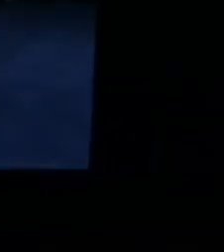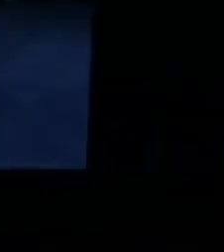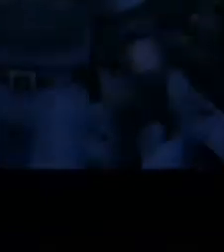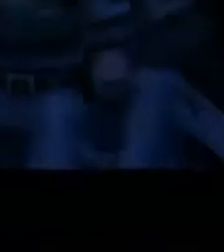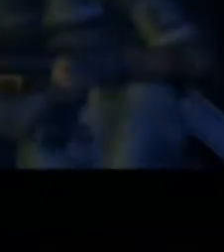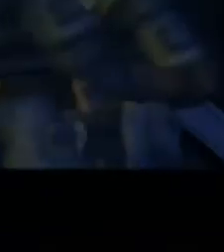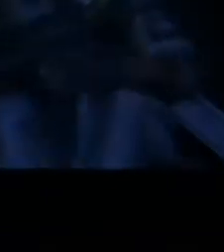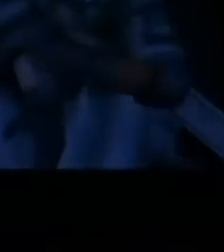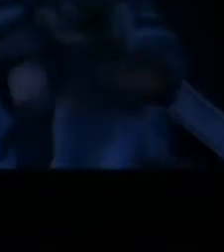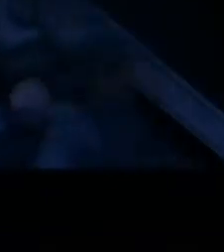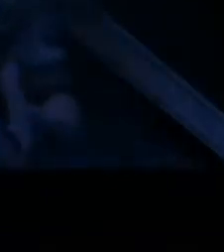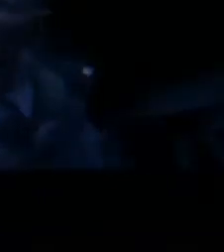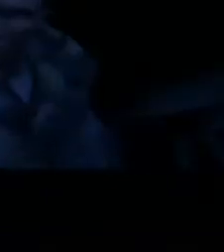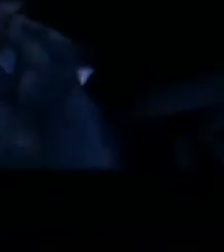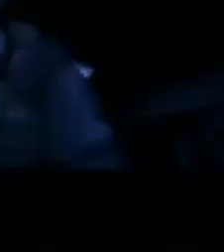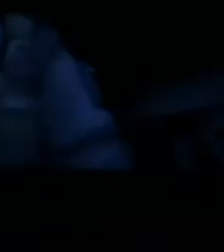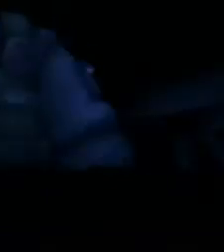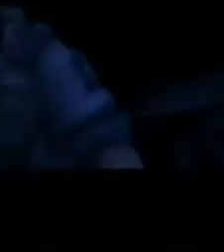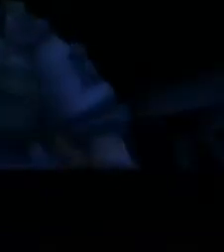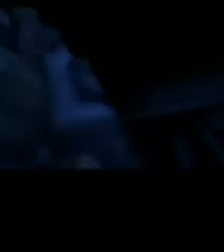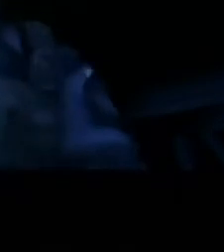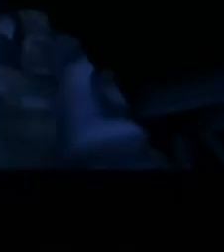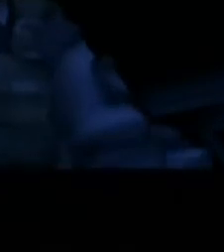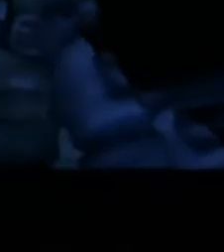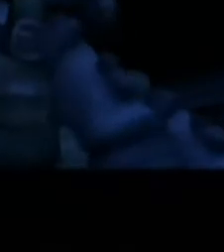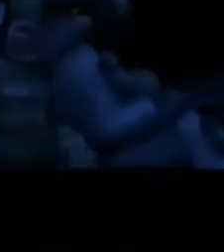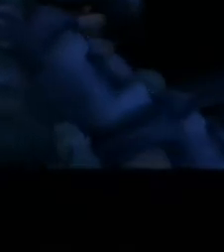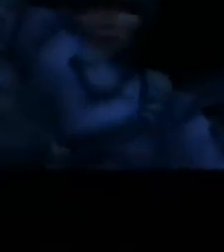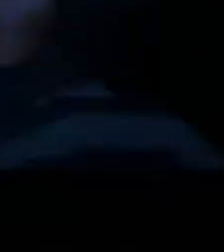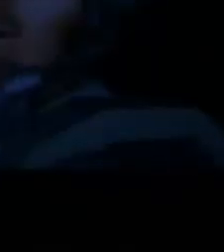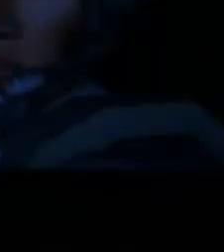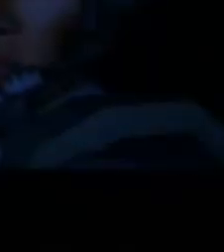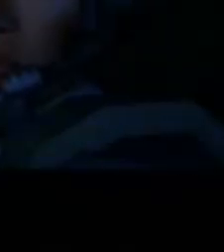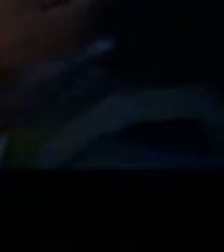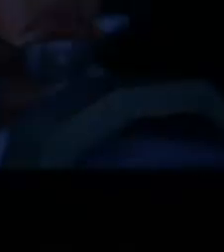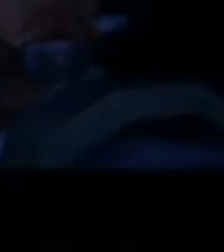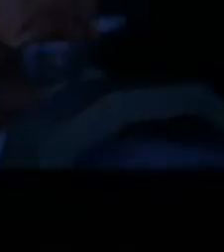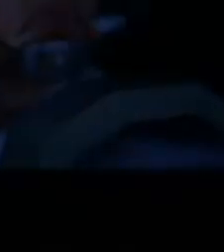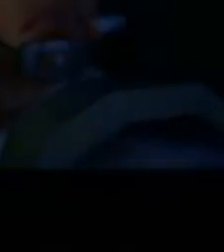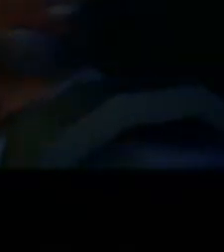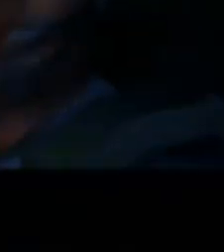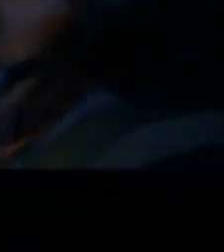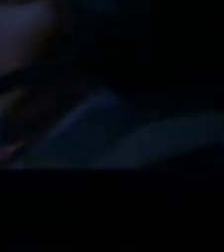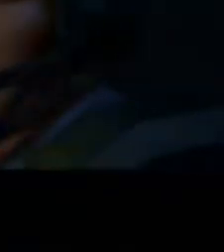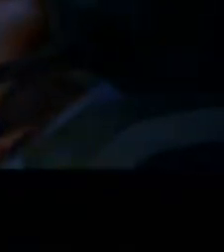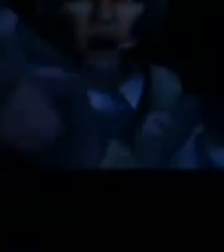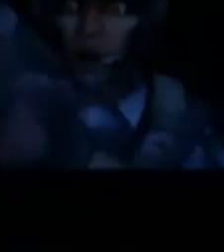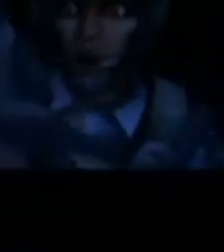each format. Nikolai, the lights! Stupid torch. Does nothing in this army work.